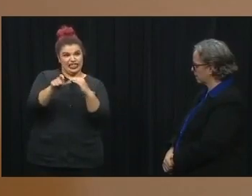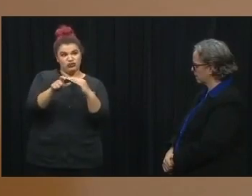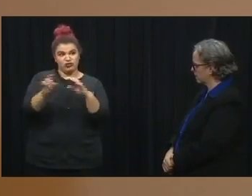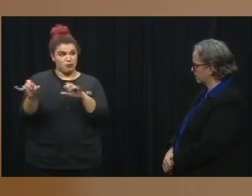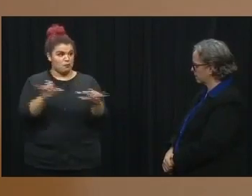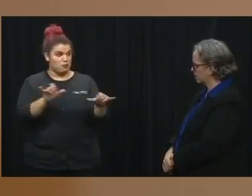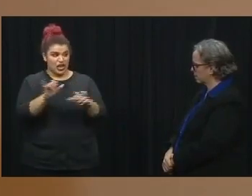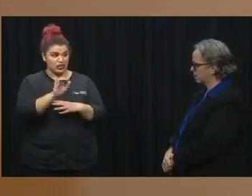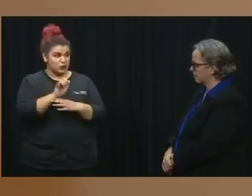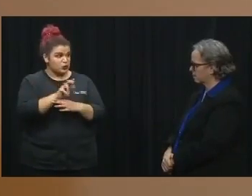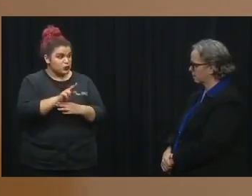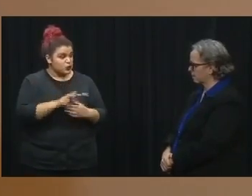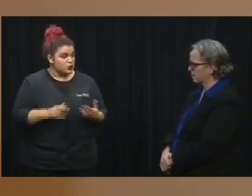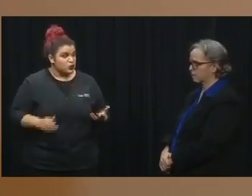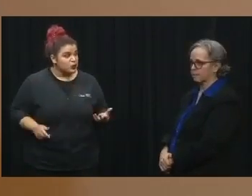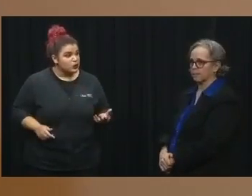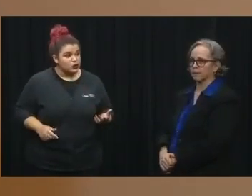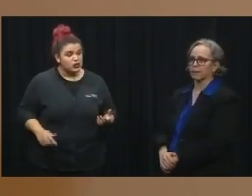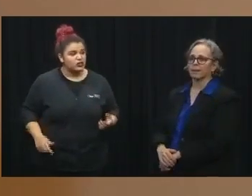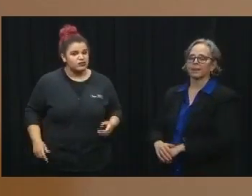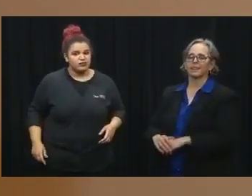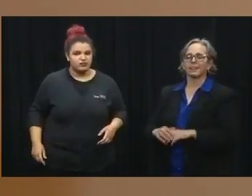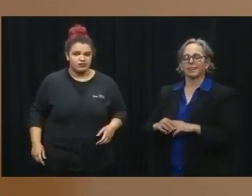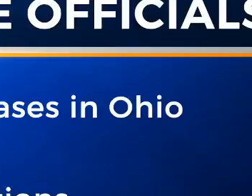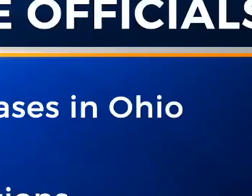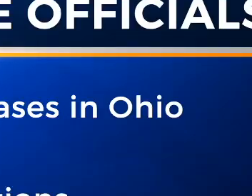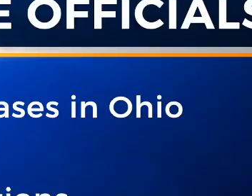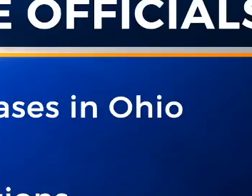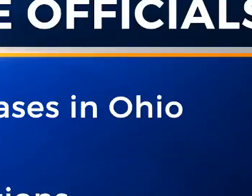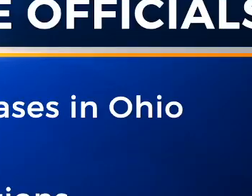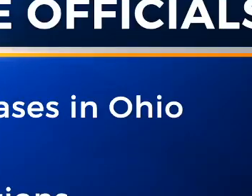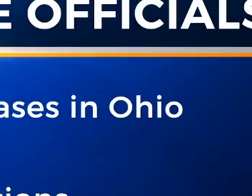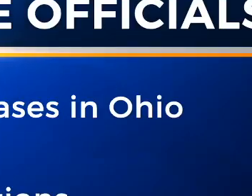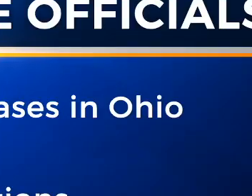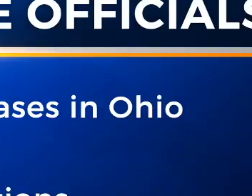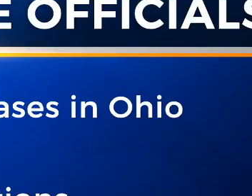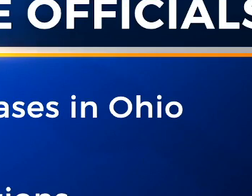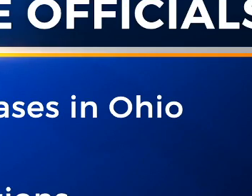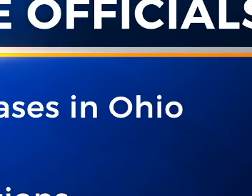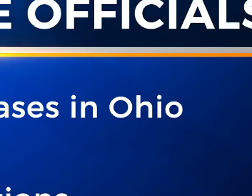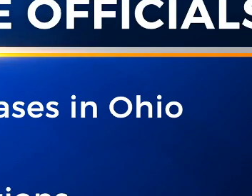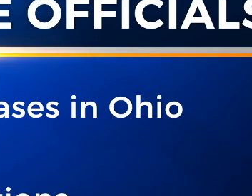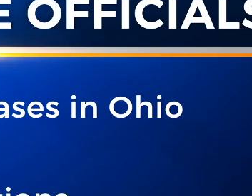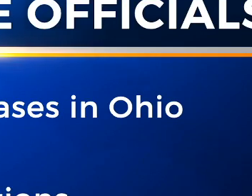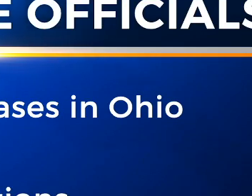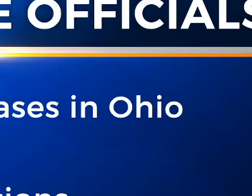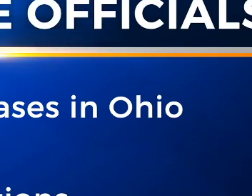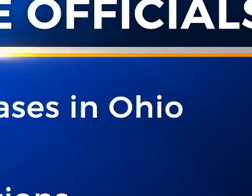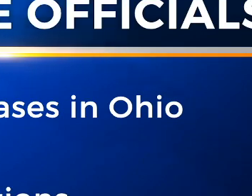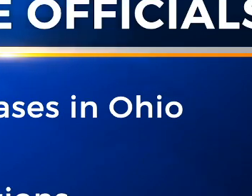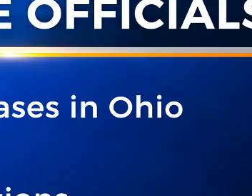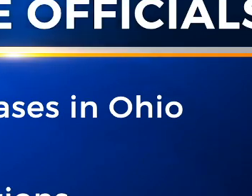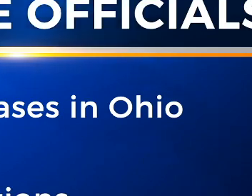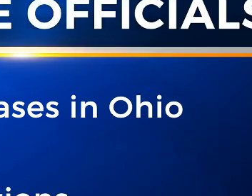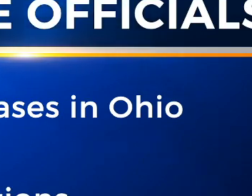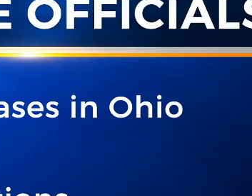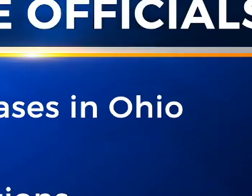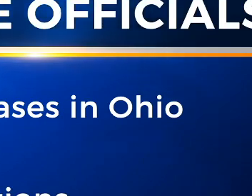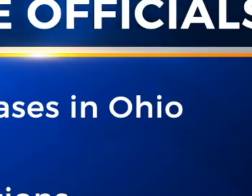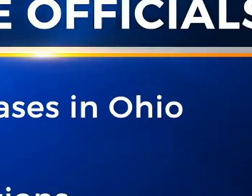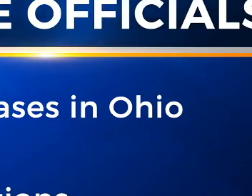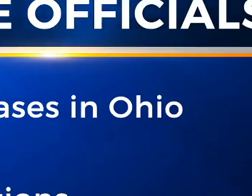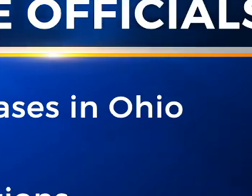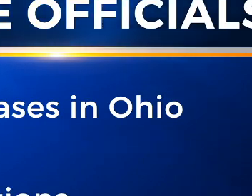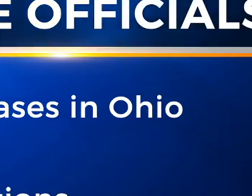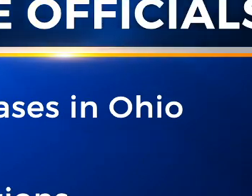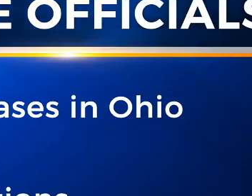everything's about the ICU, and that's what I live, dream, sleep about right now, is how we build that. It's one thing to be